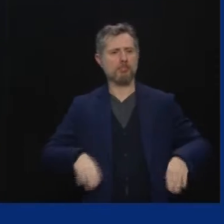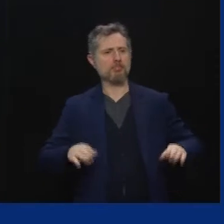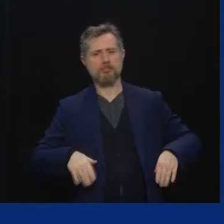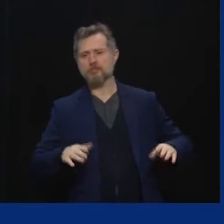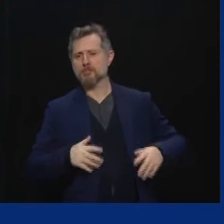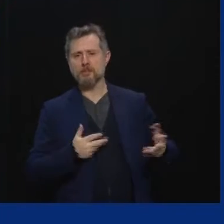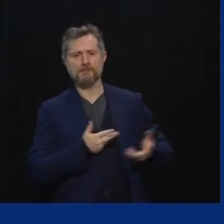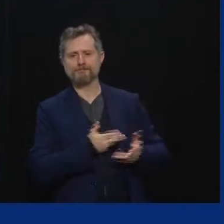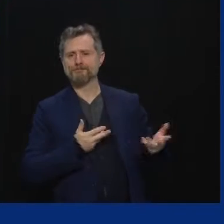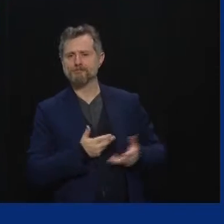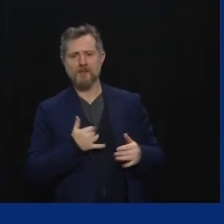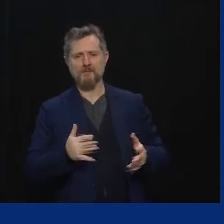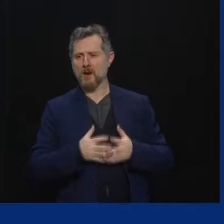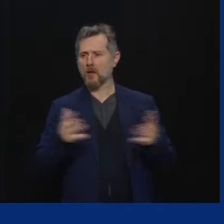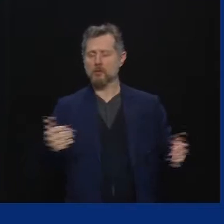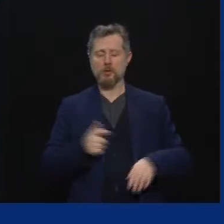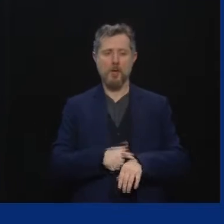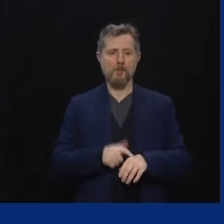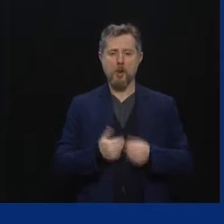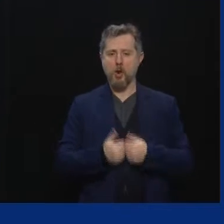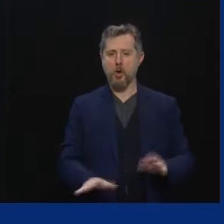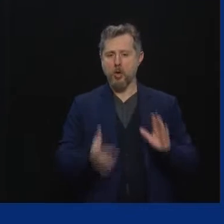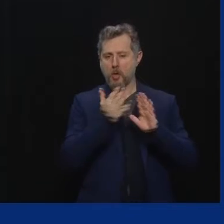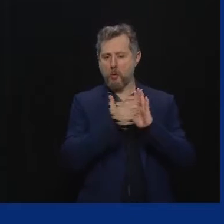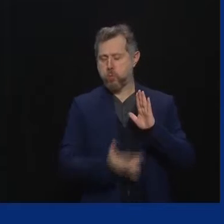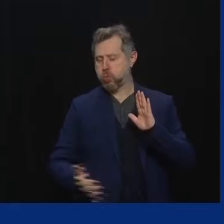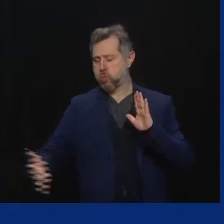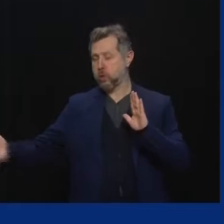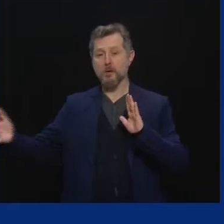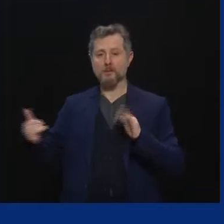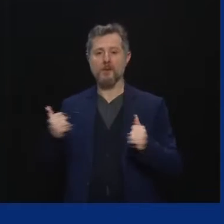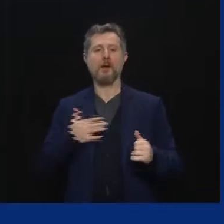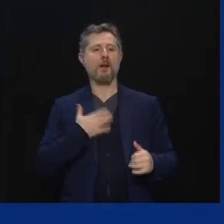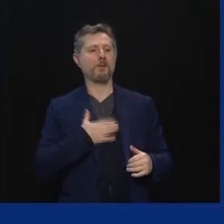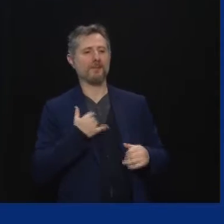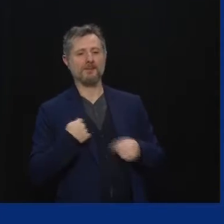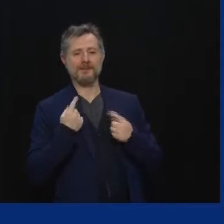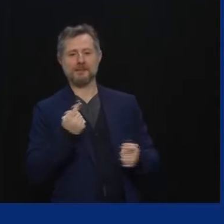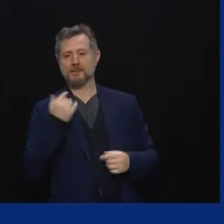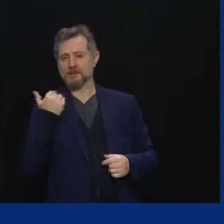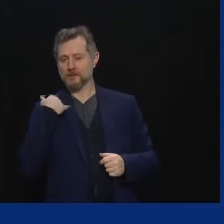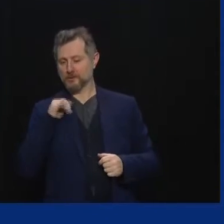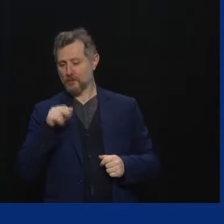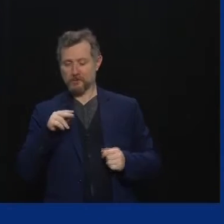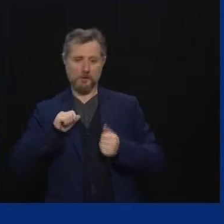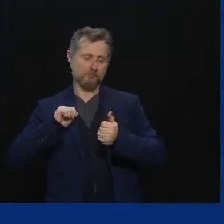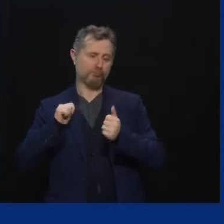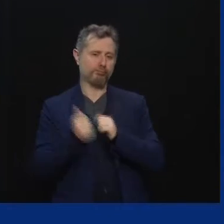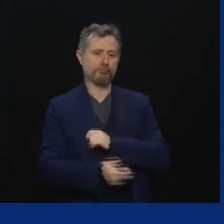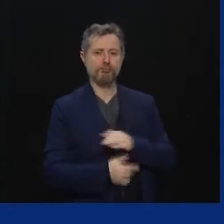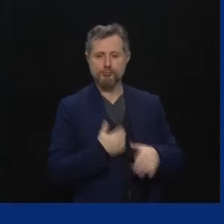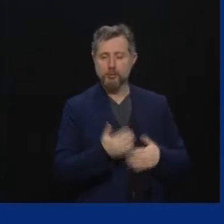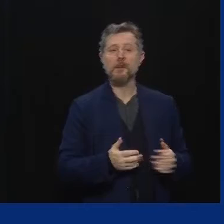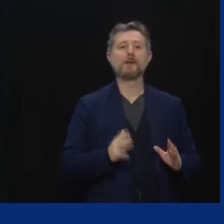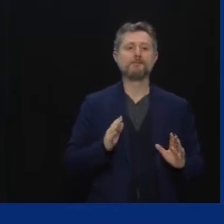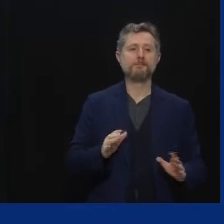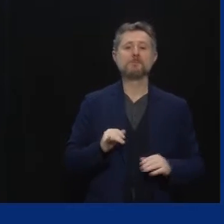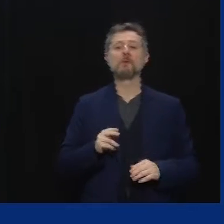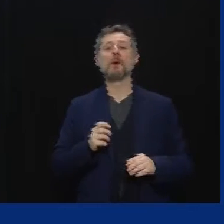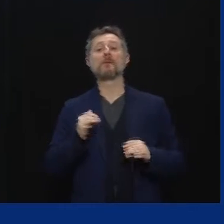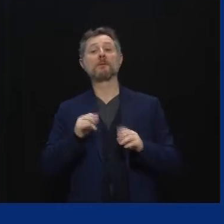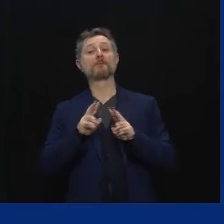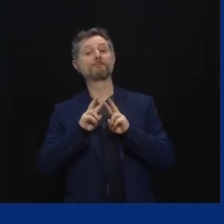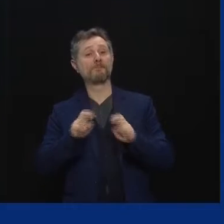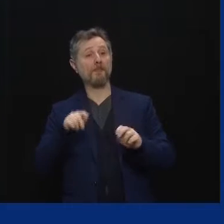suffered, and I'm proud to see that dynamic since last January has changed so dramatically. Let's take a look at what's going on here again in New York State.